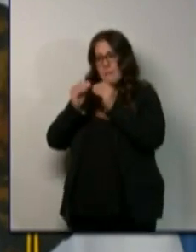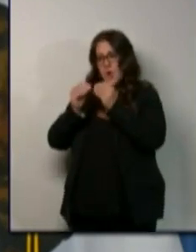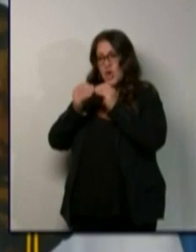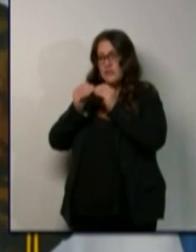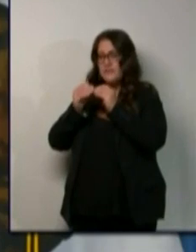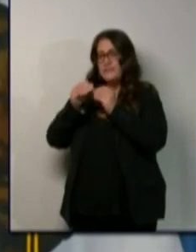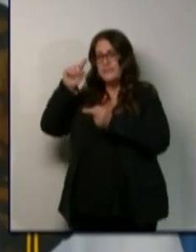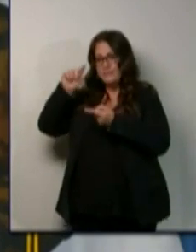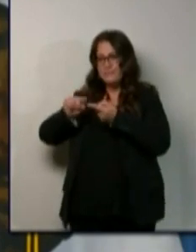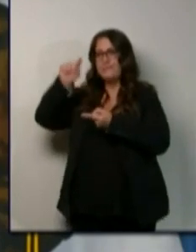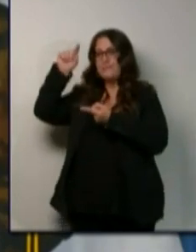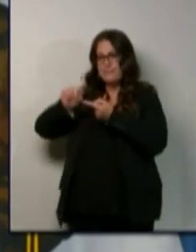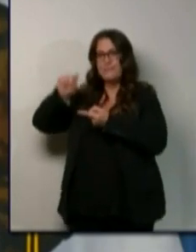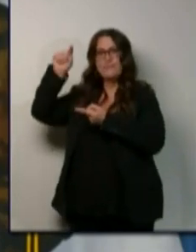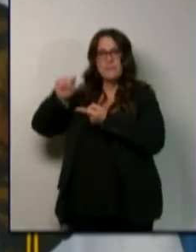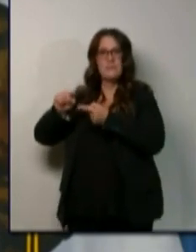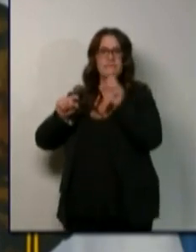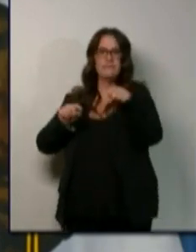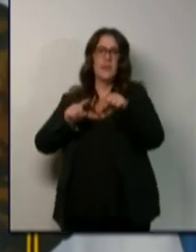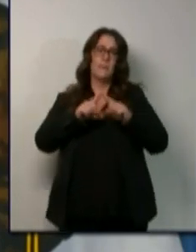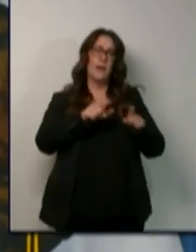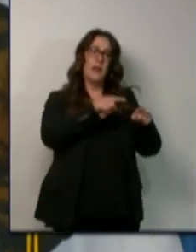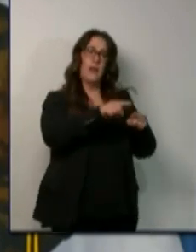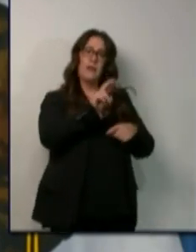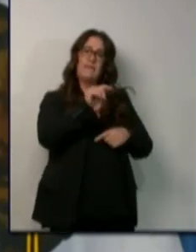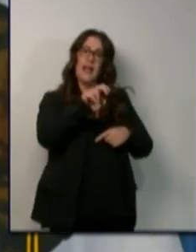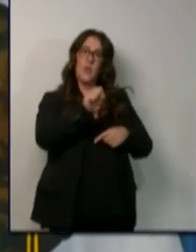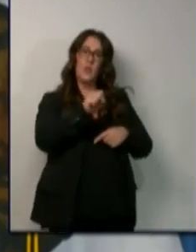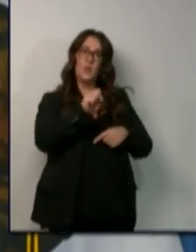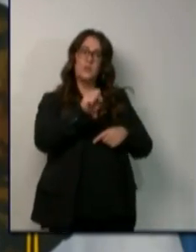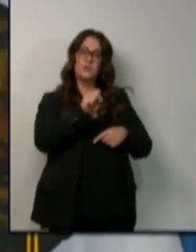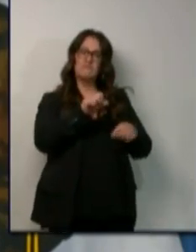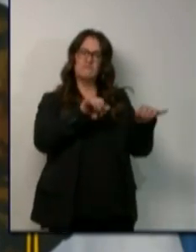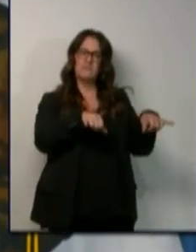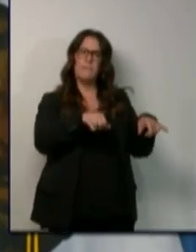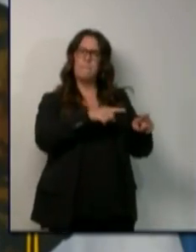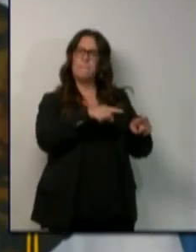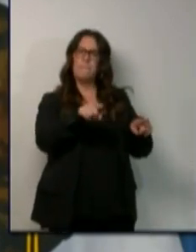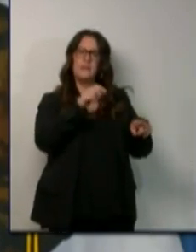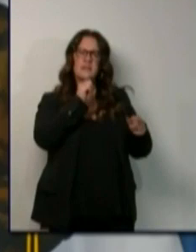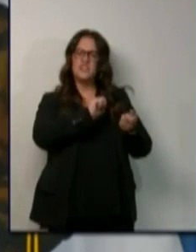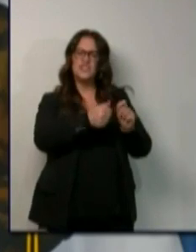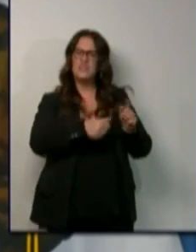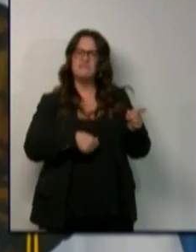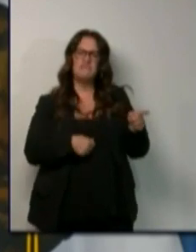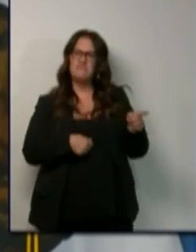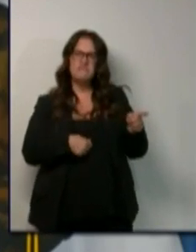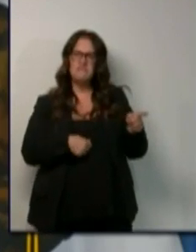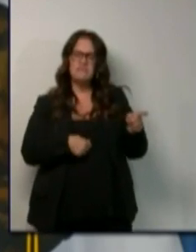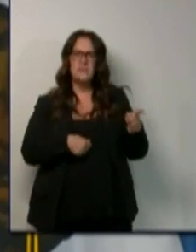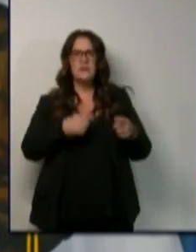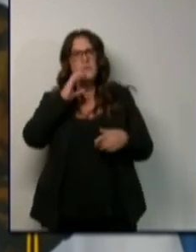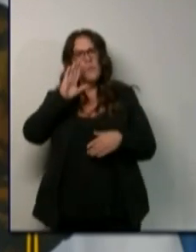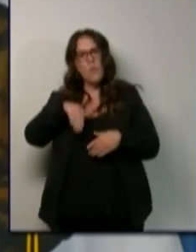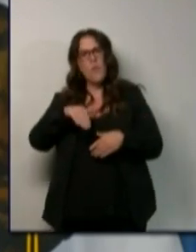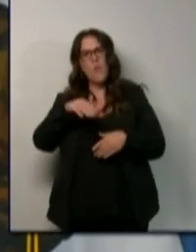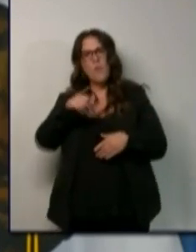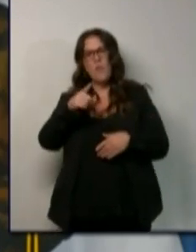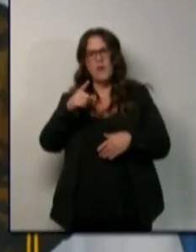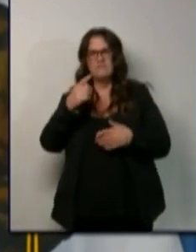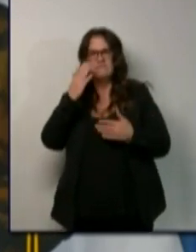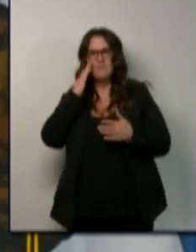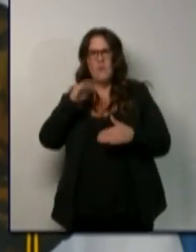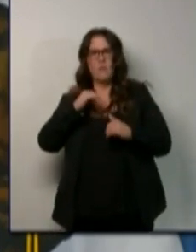to. Values remain. The values that not only I ran on to become your governor, but I think the values we overwhelmingly hold